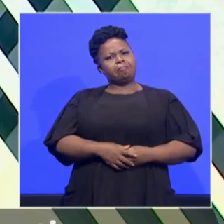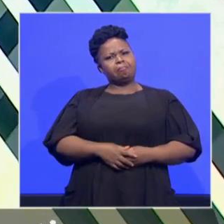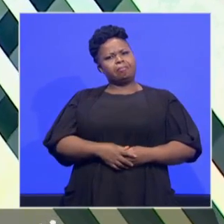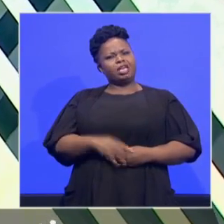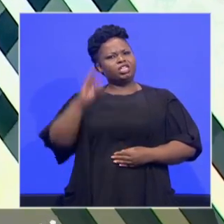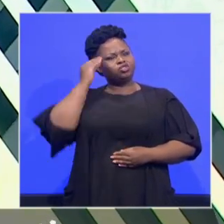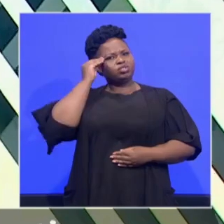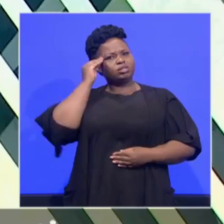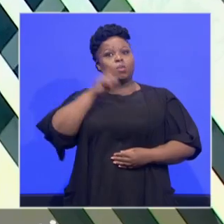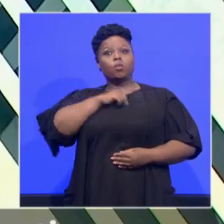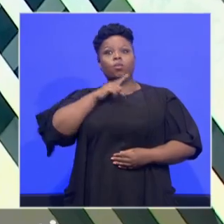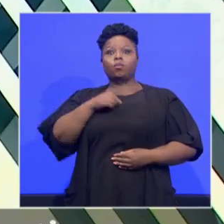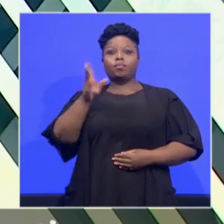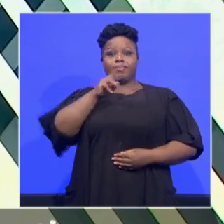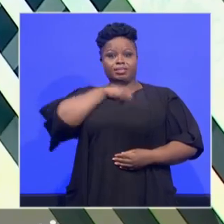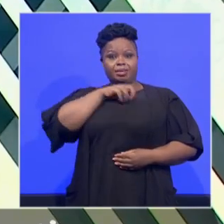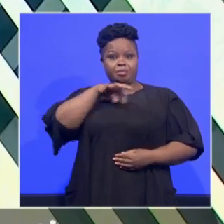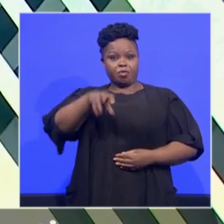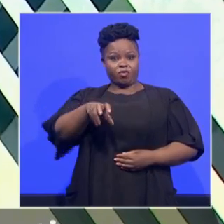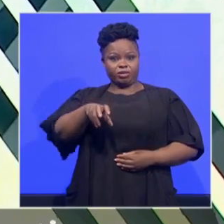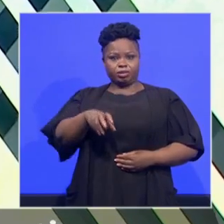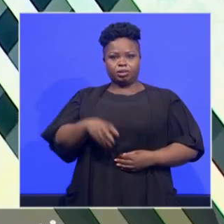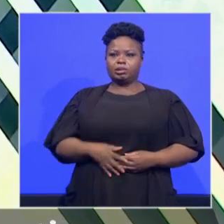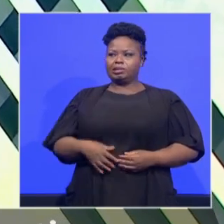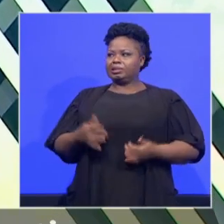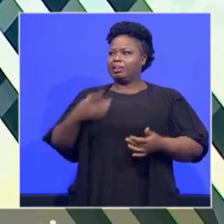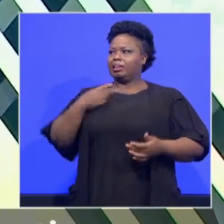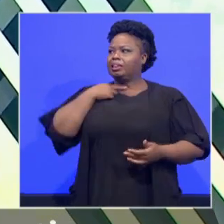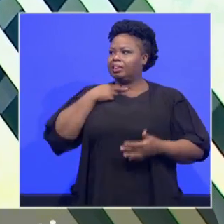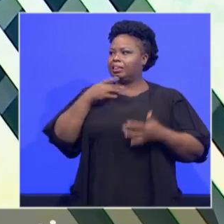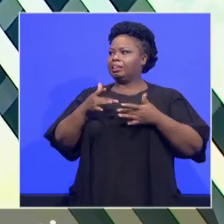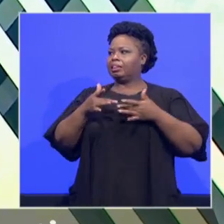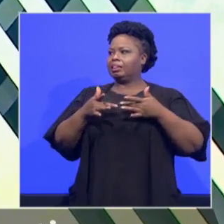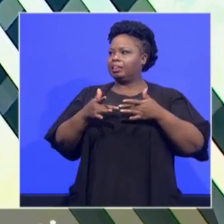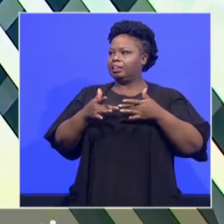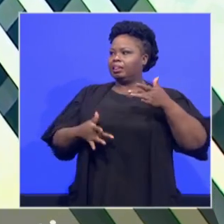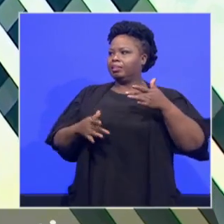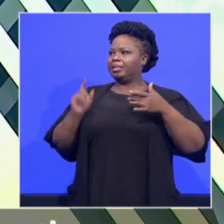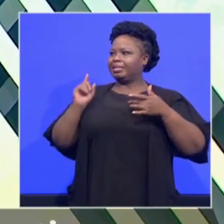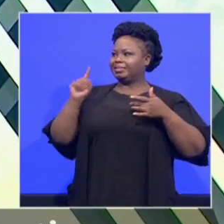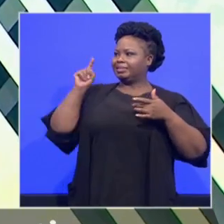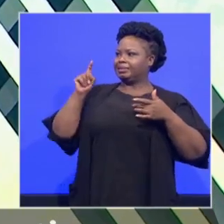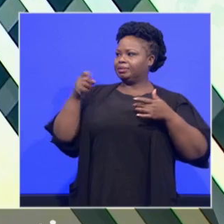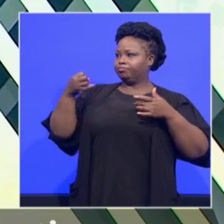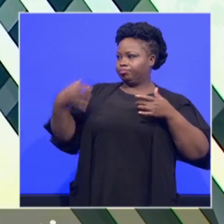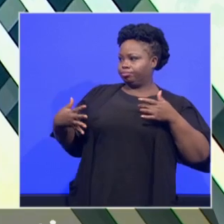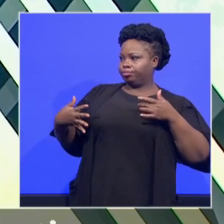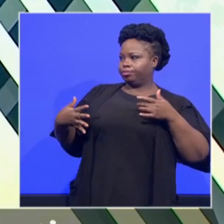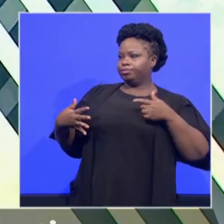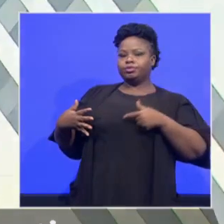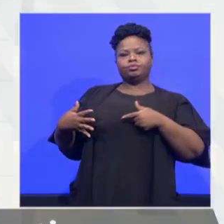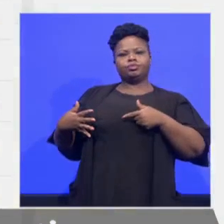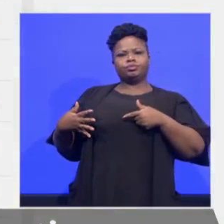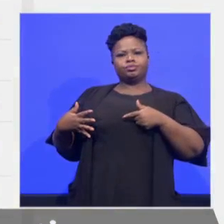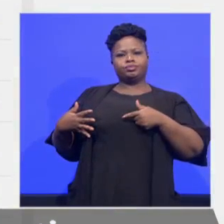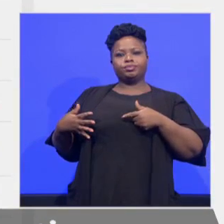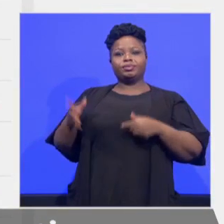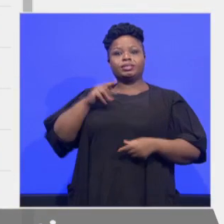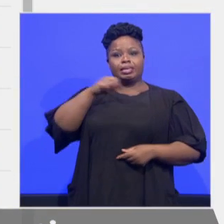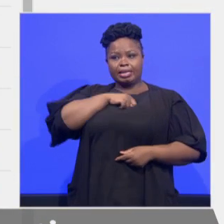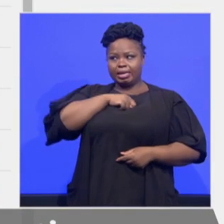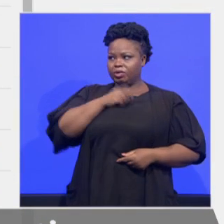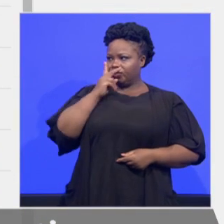in KZN, for instance, my screen is just not bringing that up at the moment. But if we do scroll up here, we're able to find